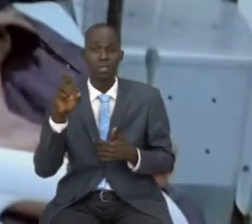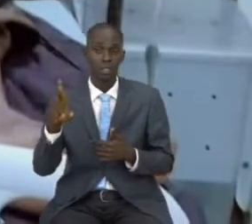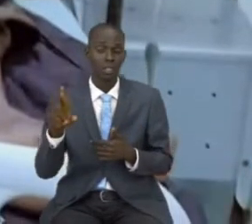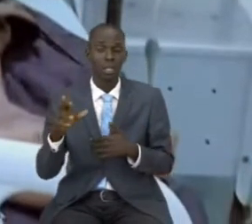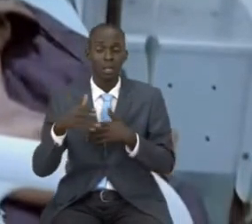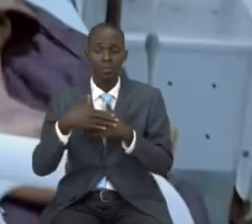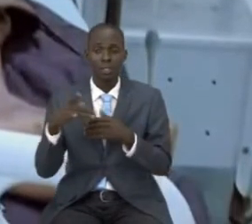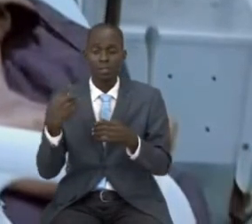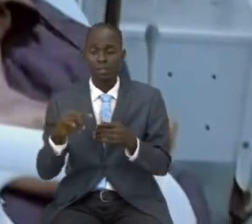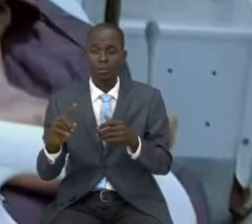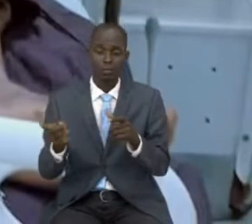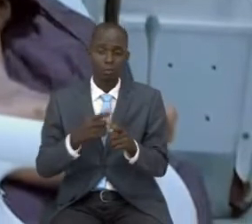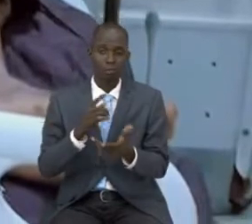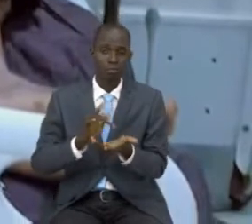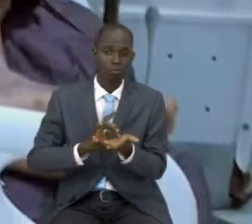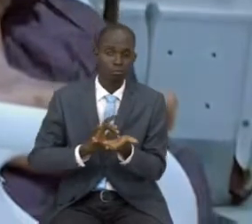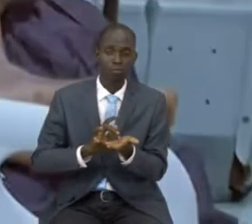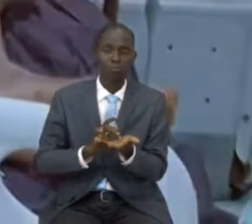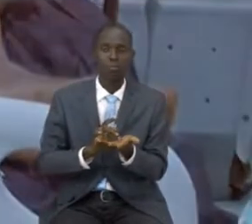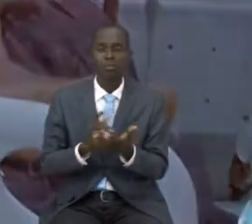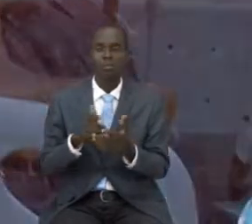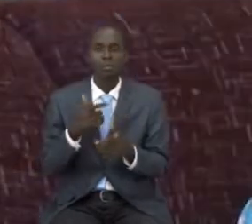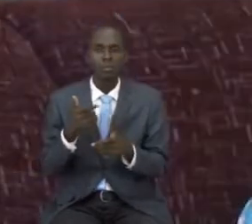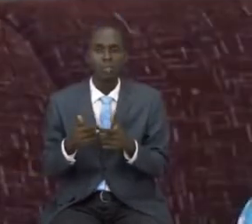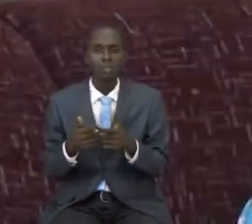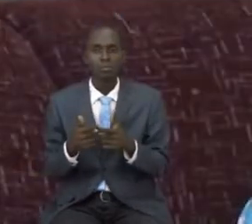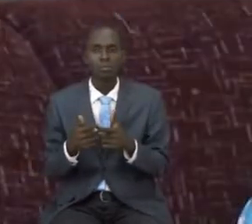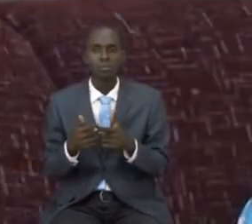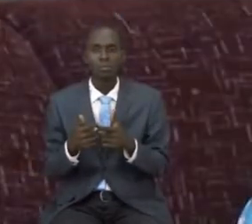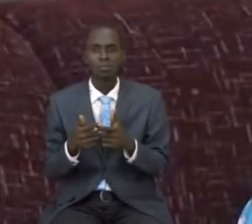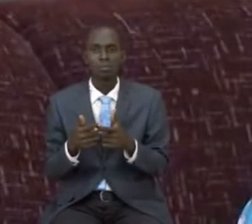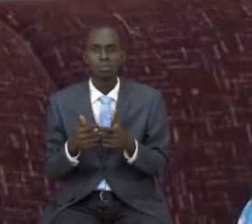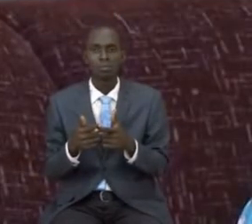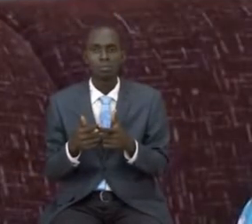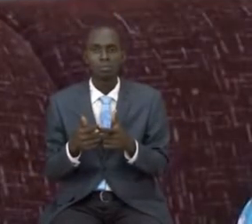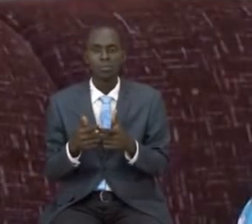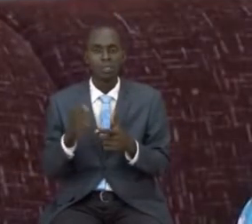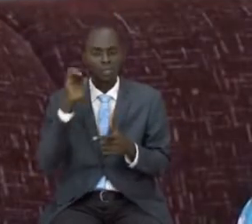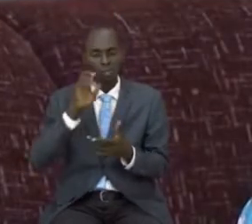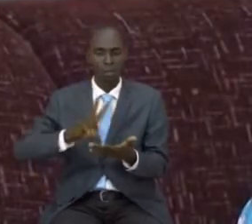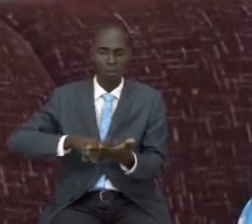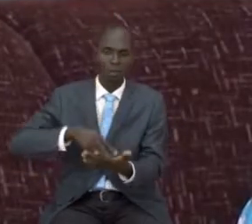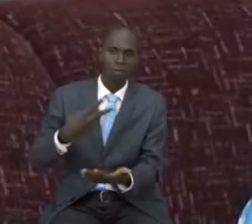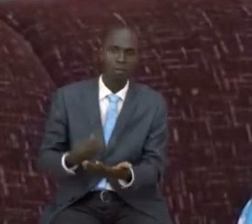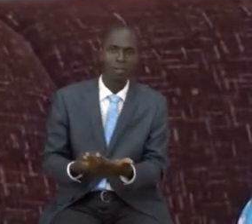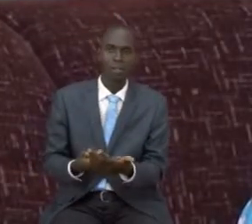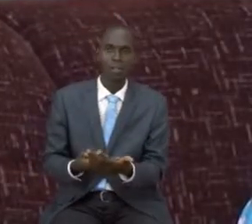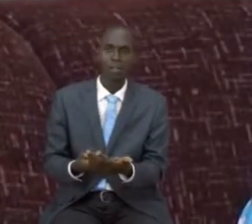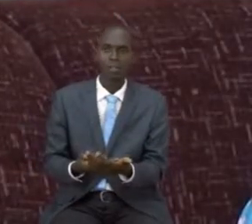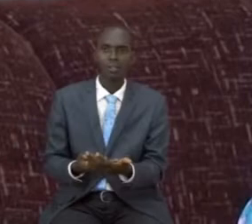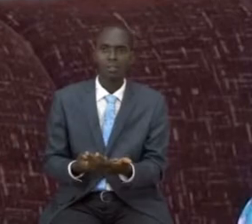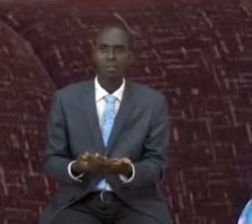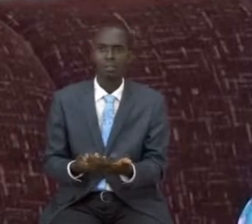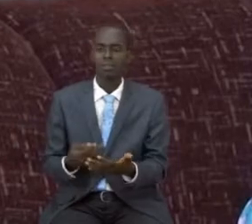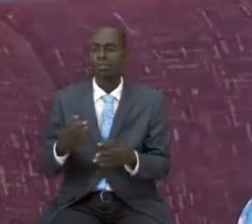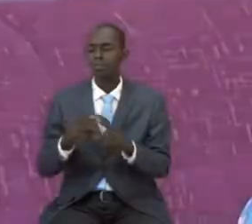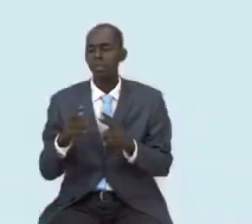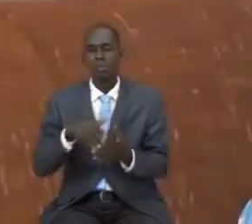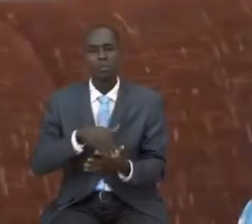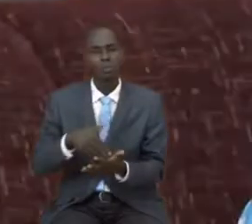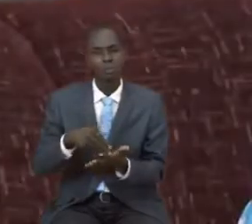chemo, which was a little bit terrible, I collapsed. I spent about a week in the